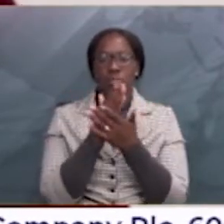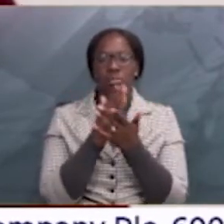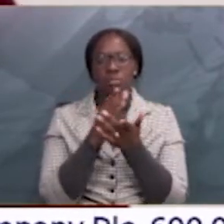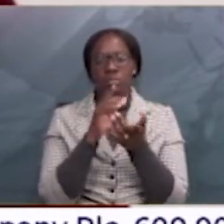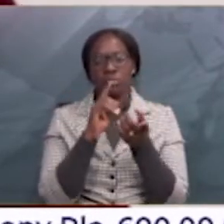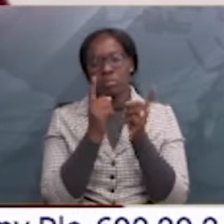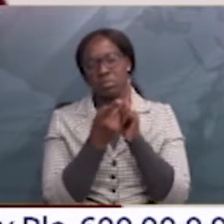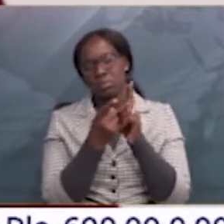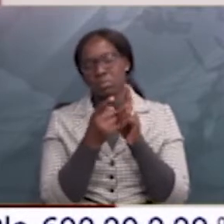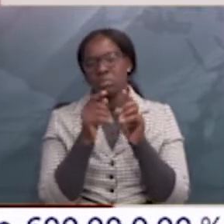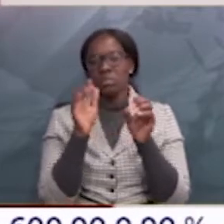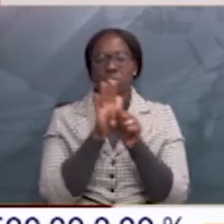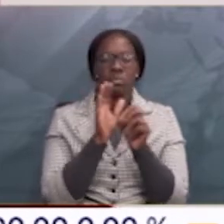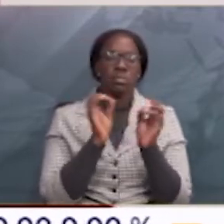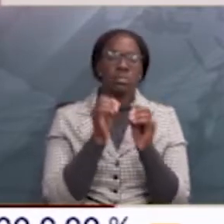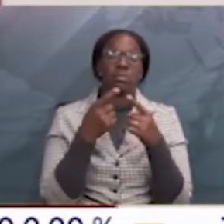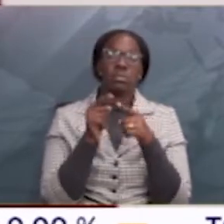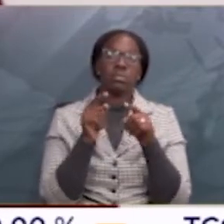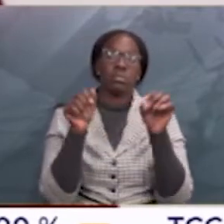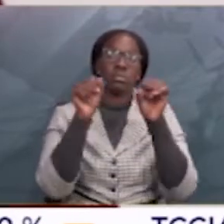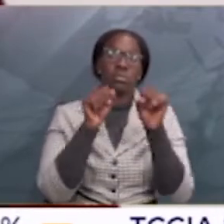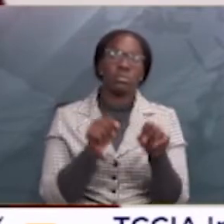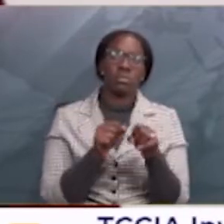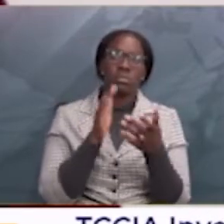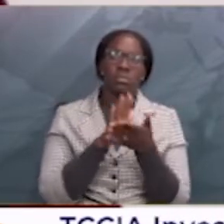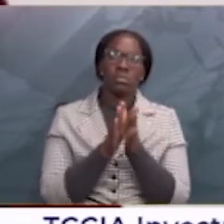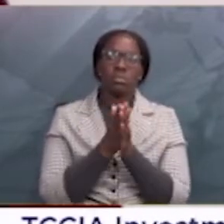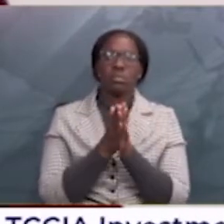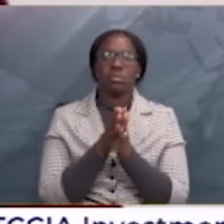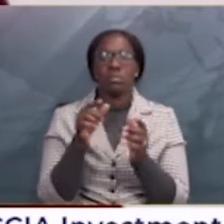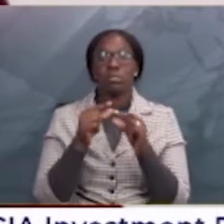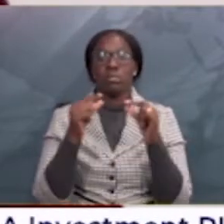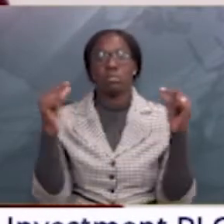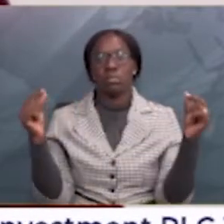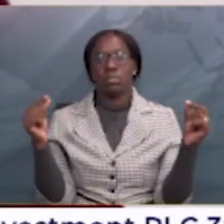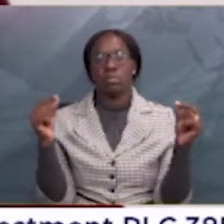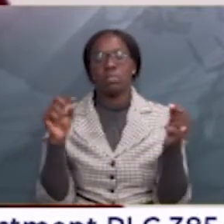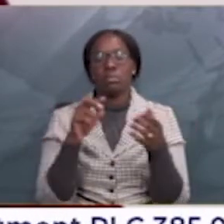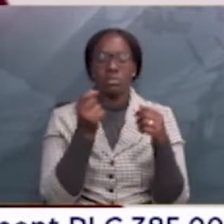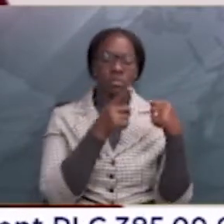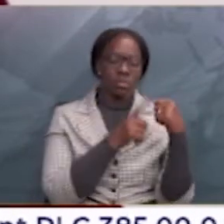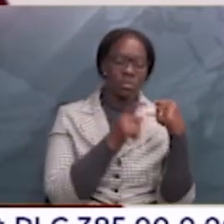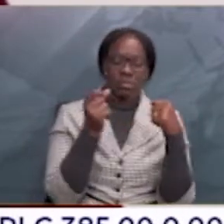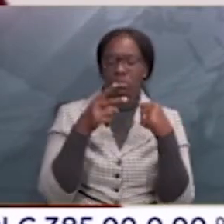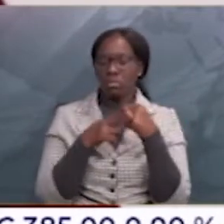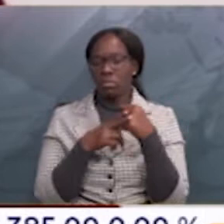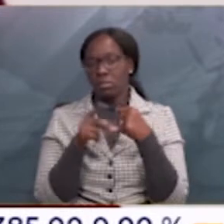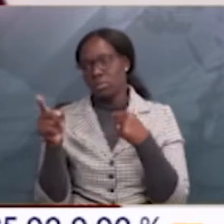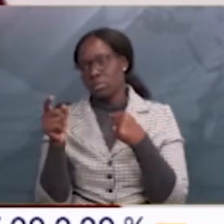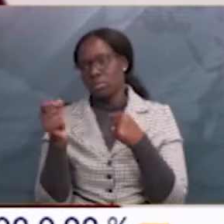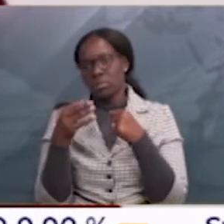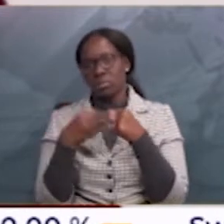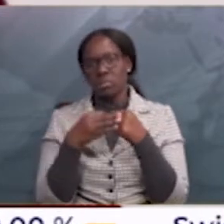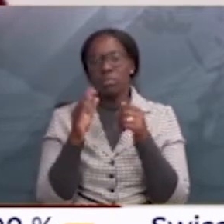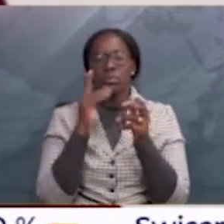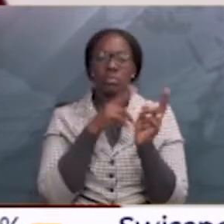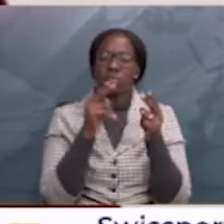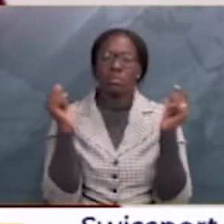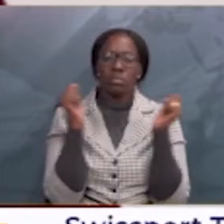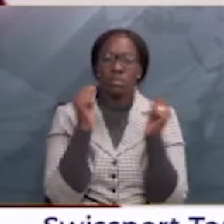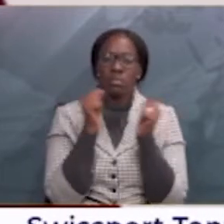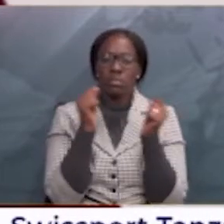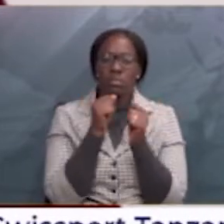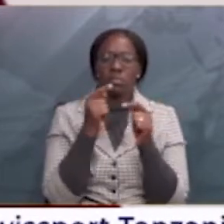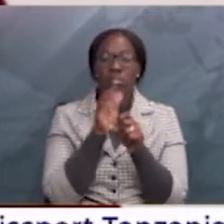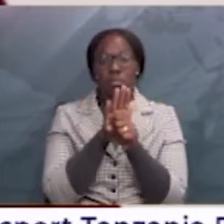as much, but the seasons have become, they've lengthened. So June, July and August is normally a cold season for most